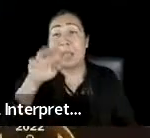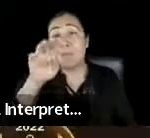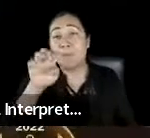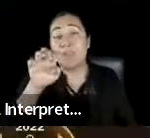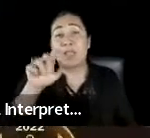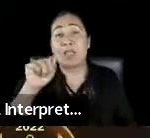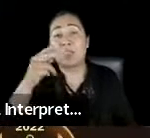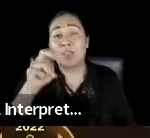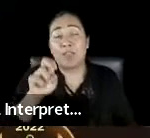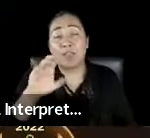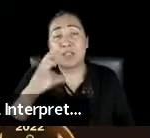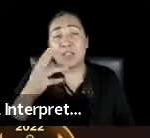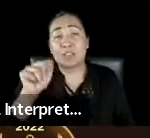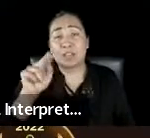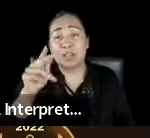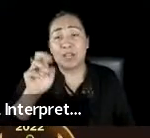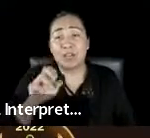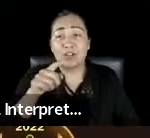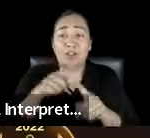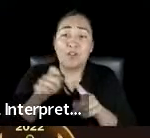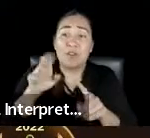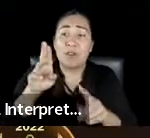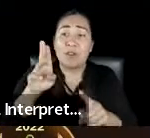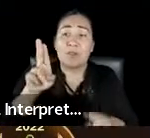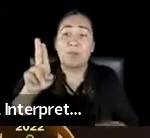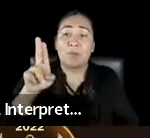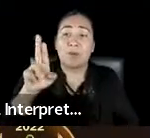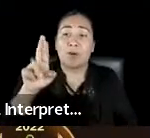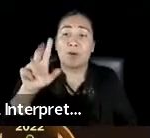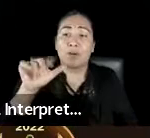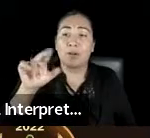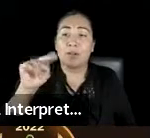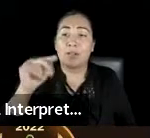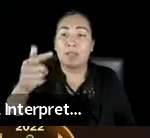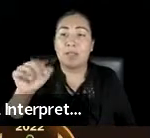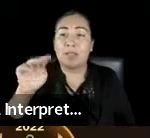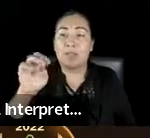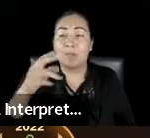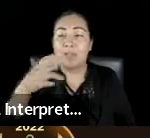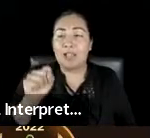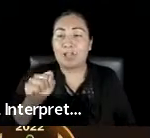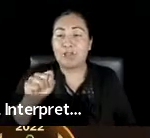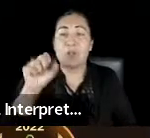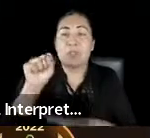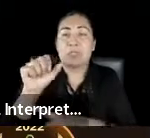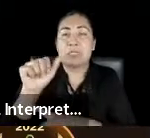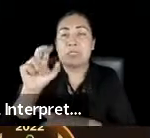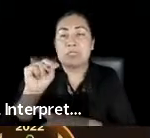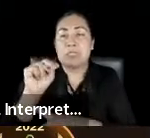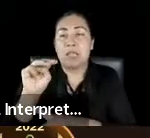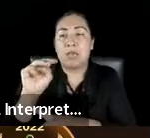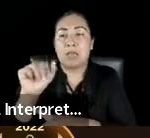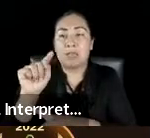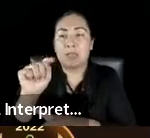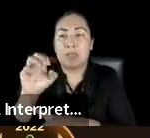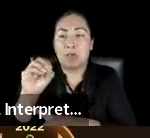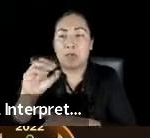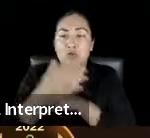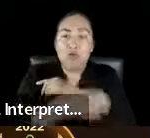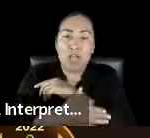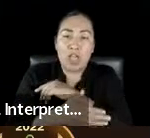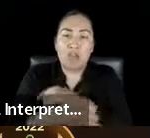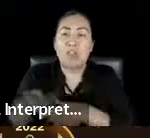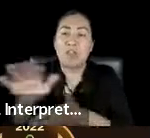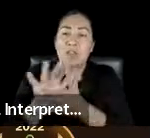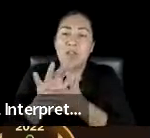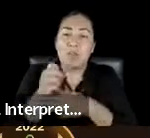Change from Burlingame High School, San Mateo County, from filmmakers Finn Lorian, Anna Peters, with support from advisor Steve Earle. And